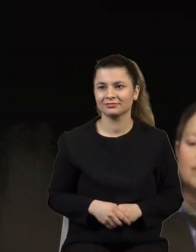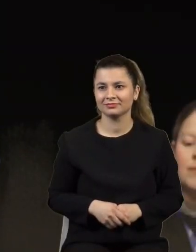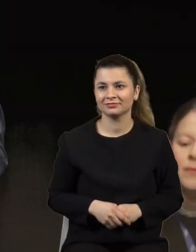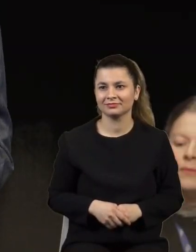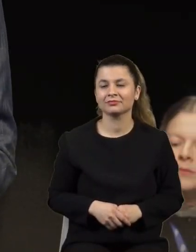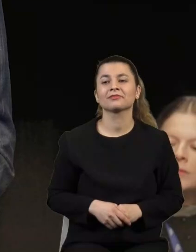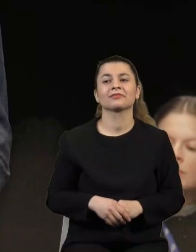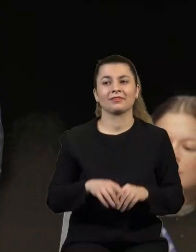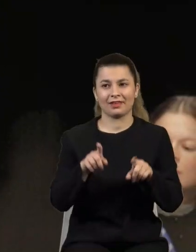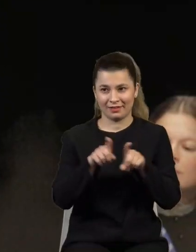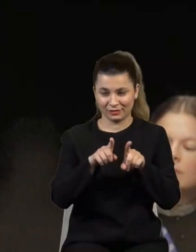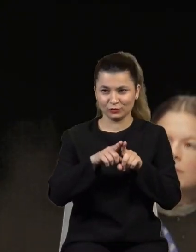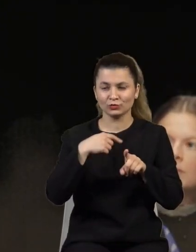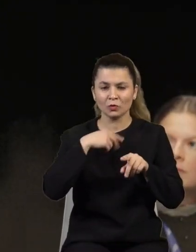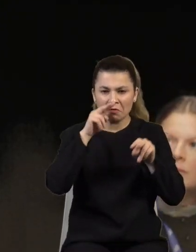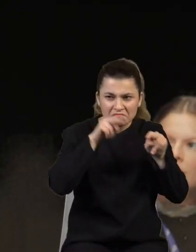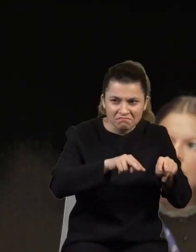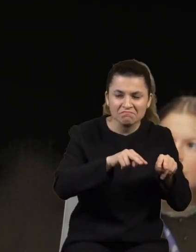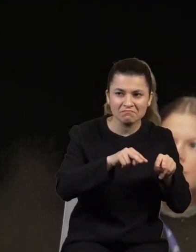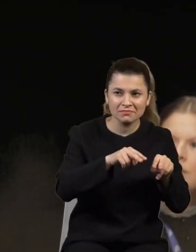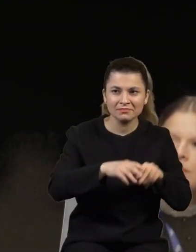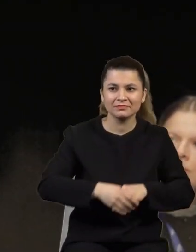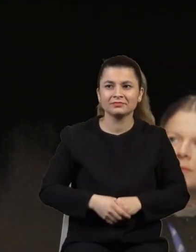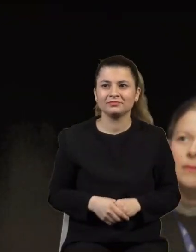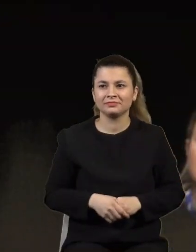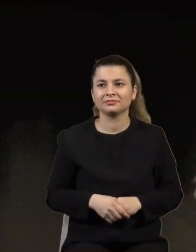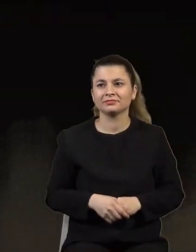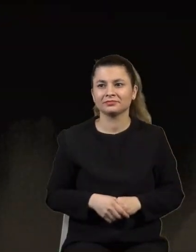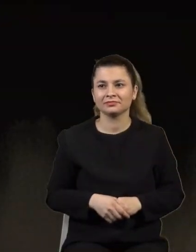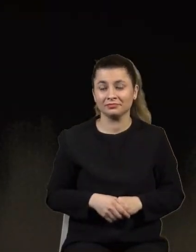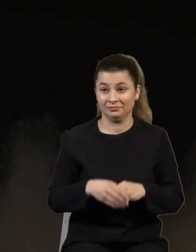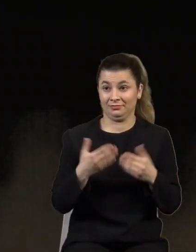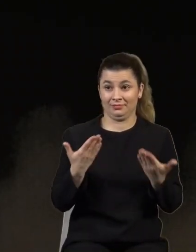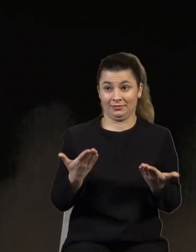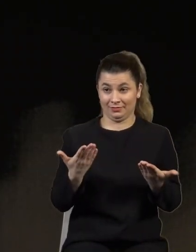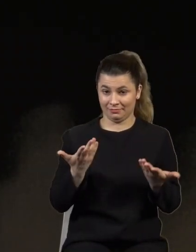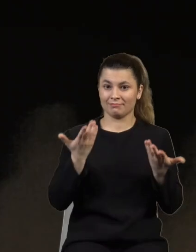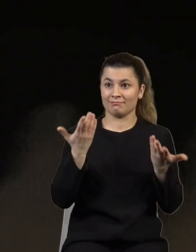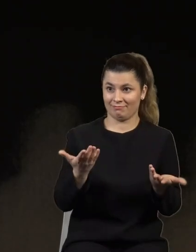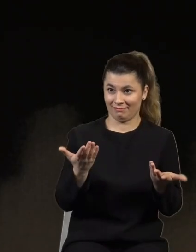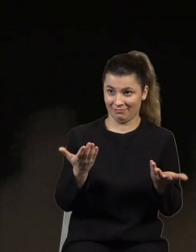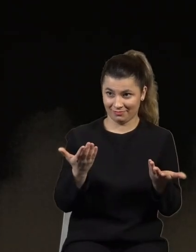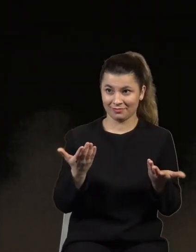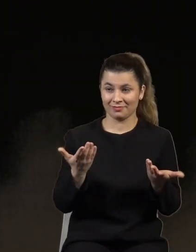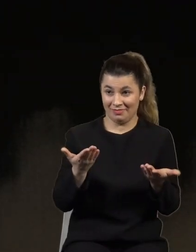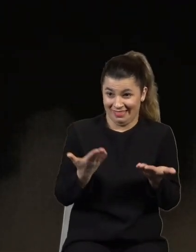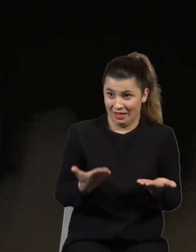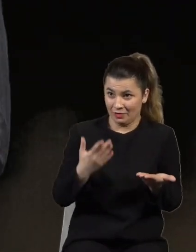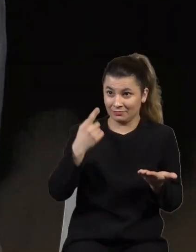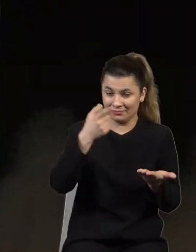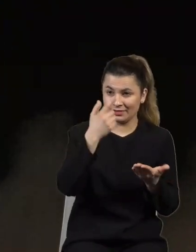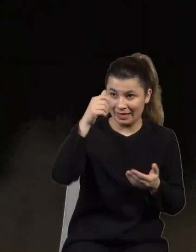2025, excuse me, when we are holding the presidency for the second time.